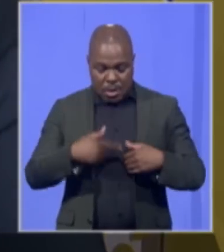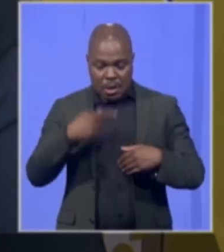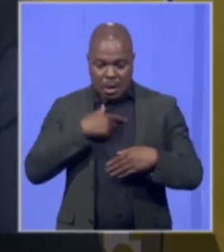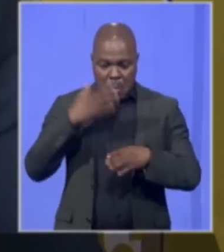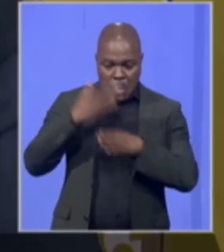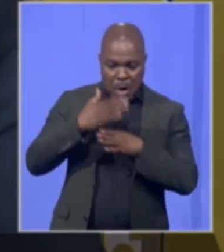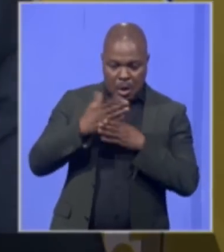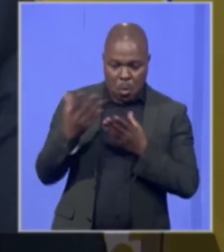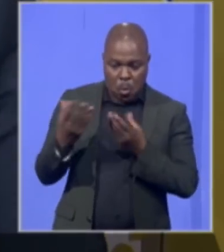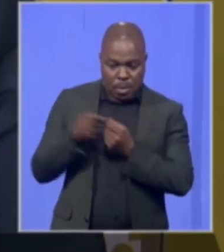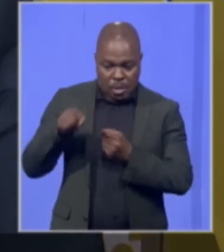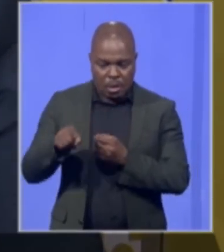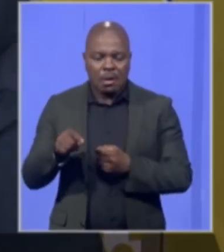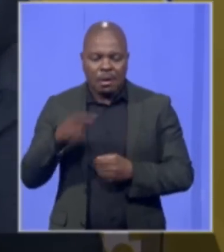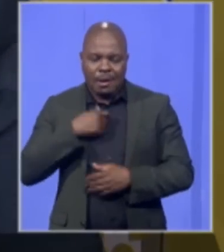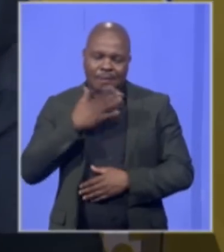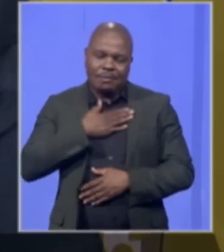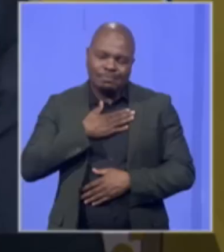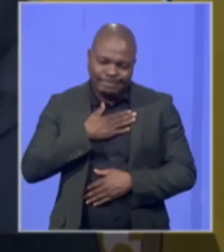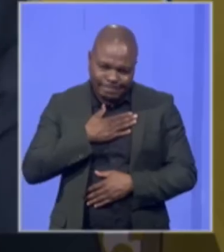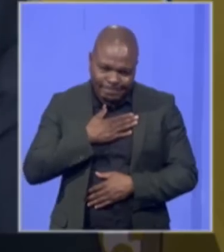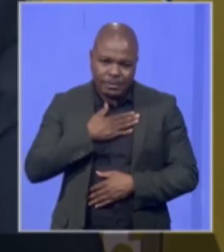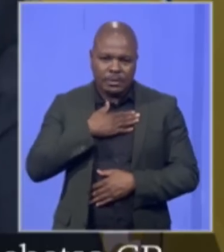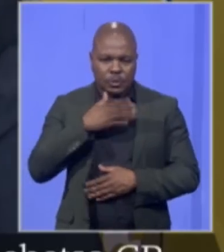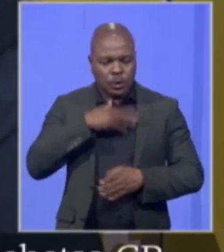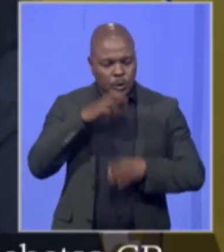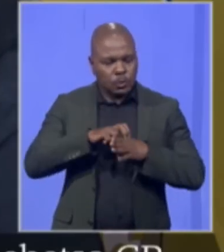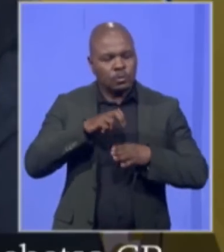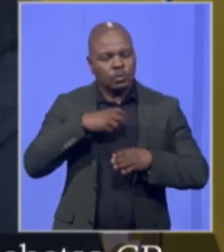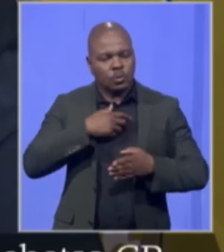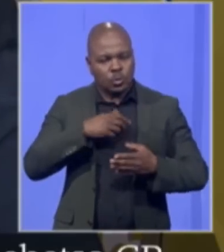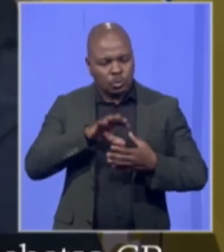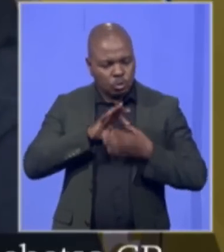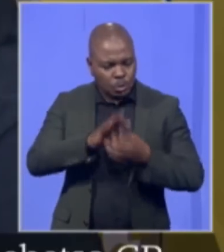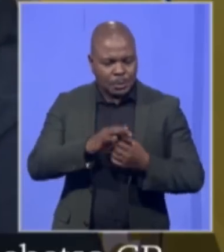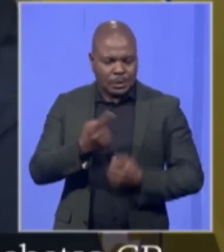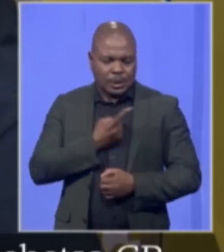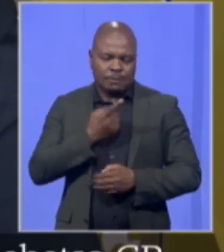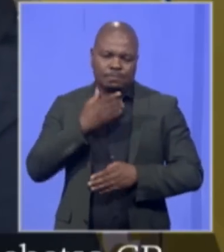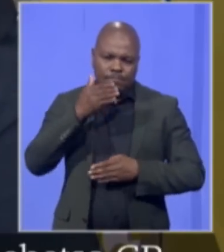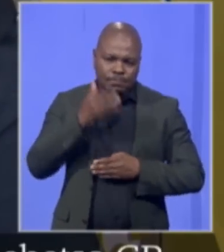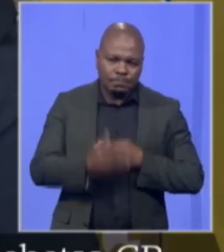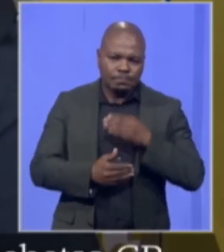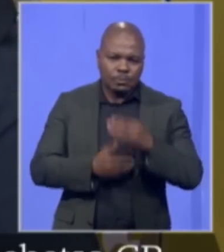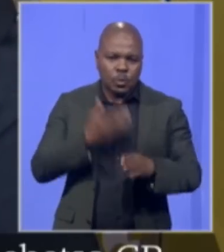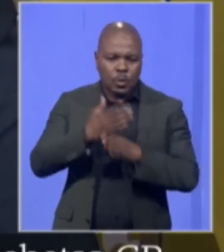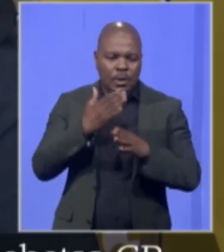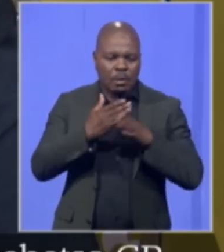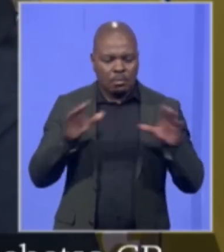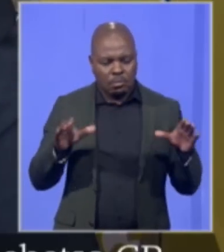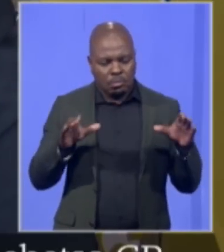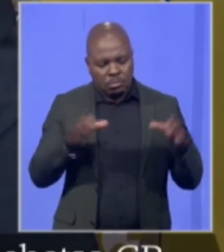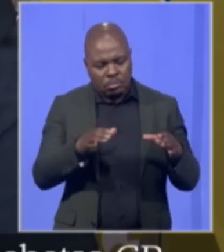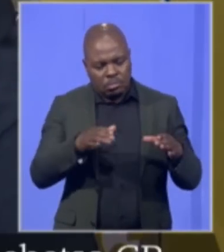heartwarming, and we want to take that way and want to commit ourselves that we'll work together as a collective to attend to all